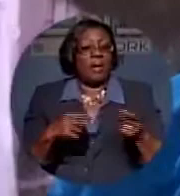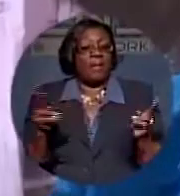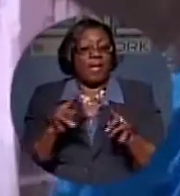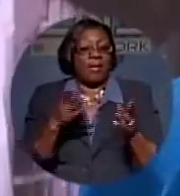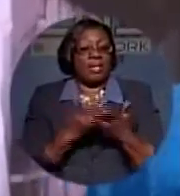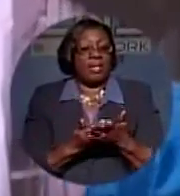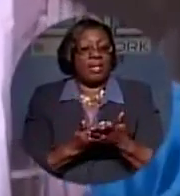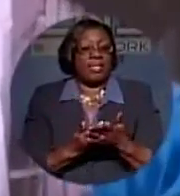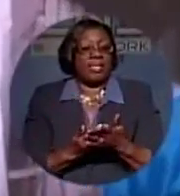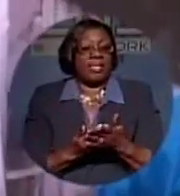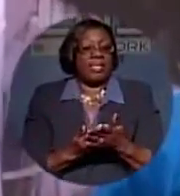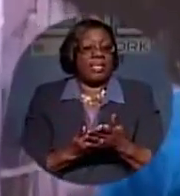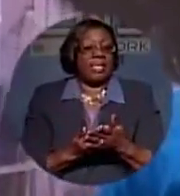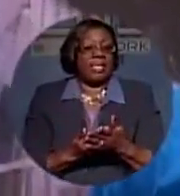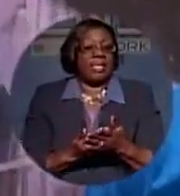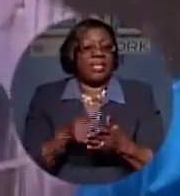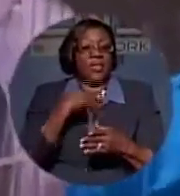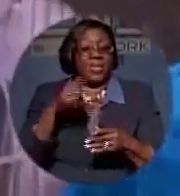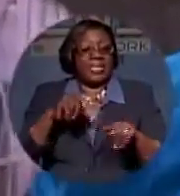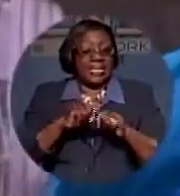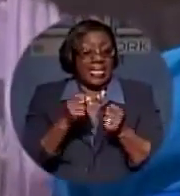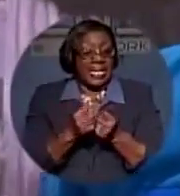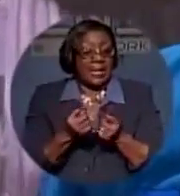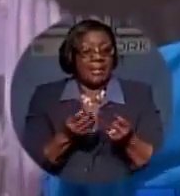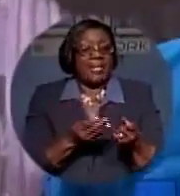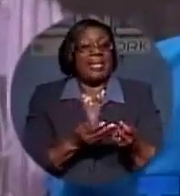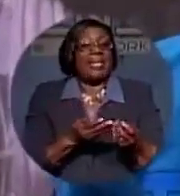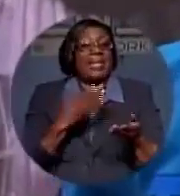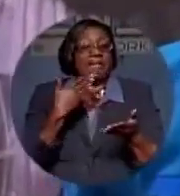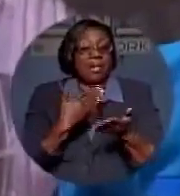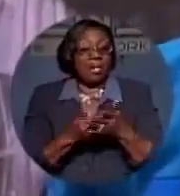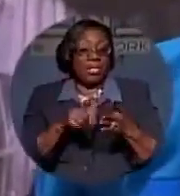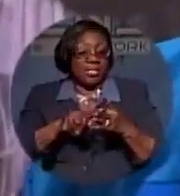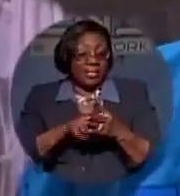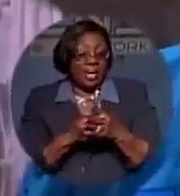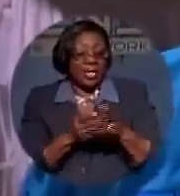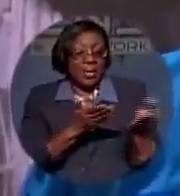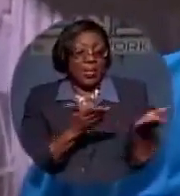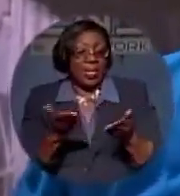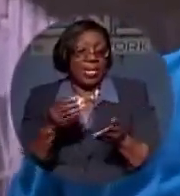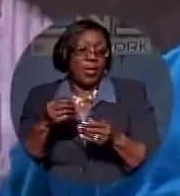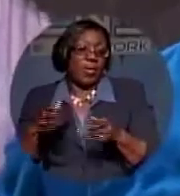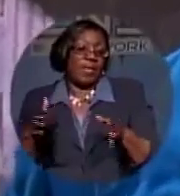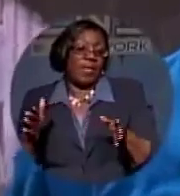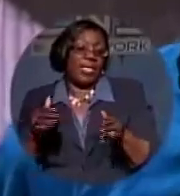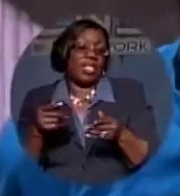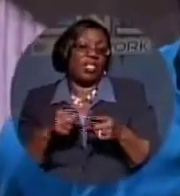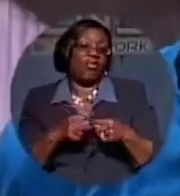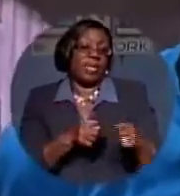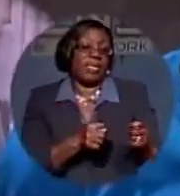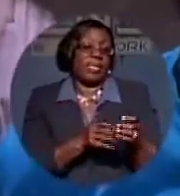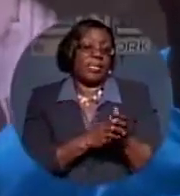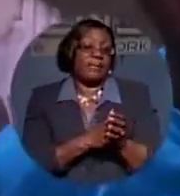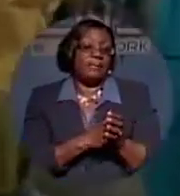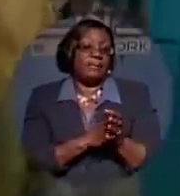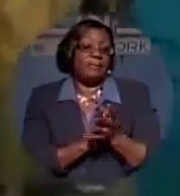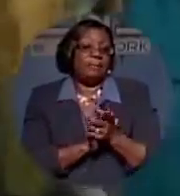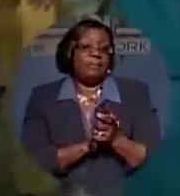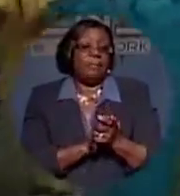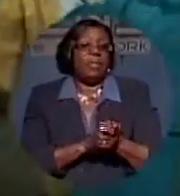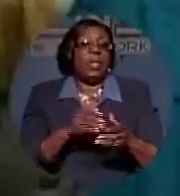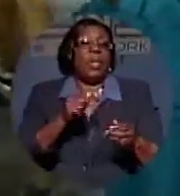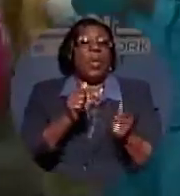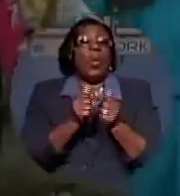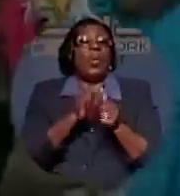like the time my teammates, they kept me in a good position to bring it home. So all I do is just hold my own and wop. With